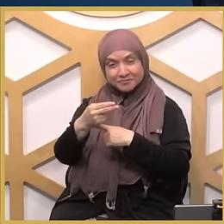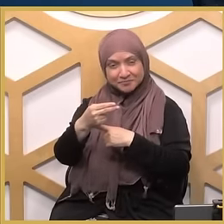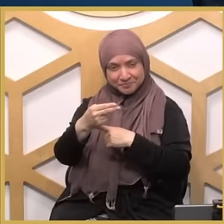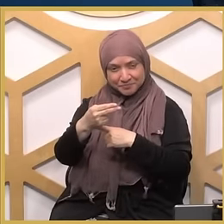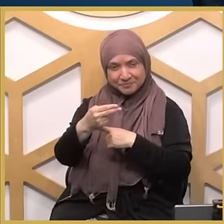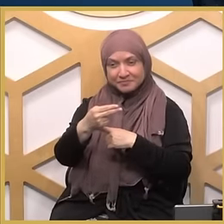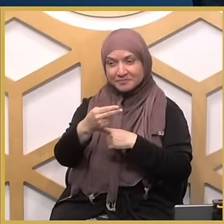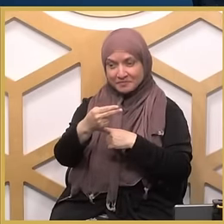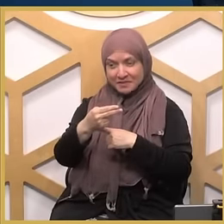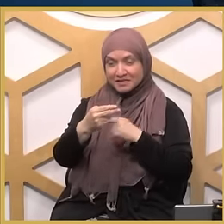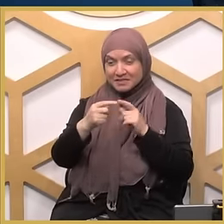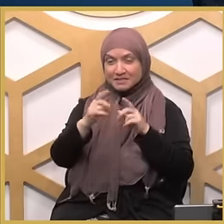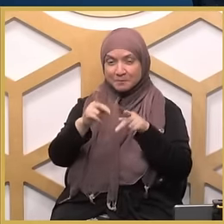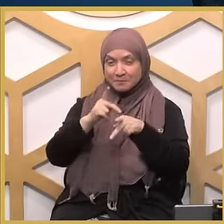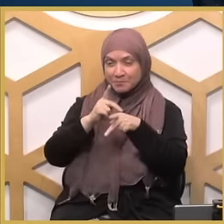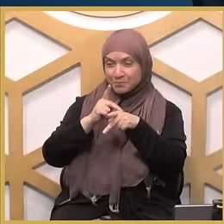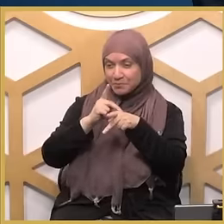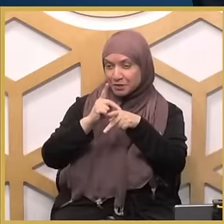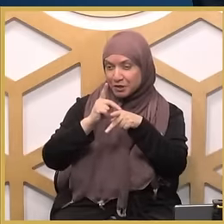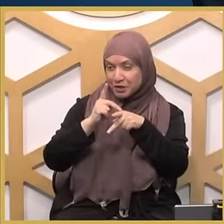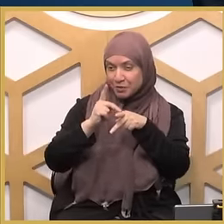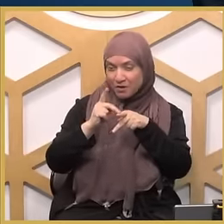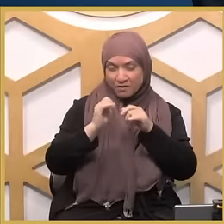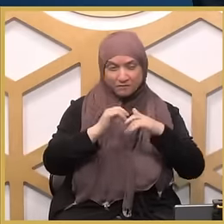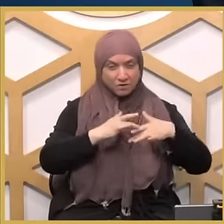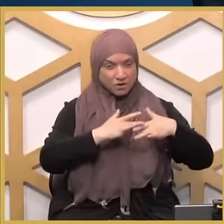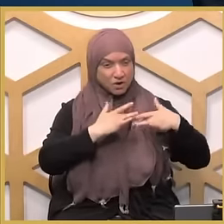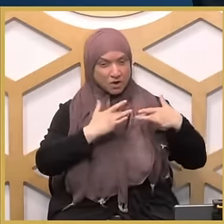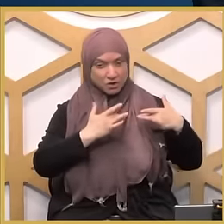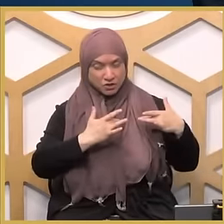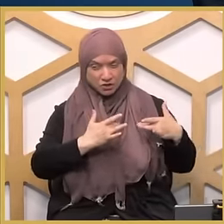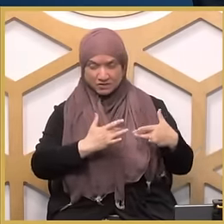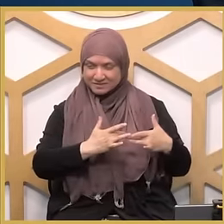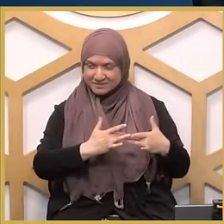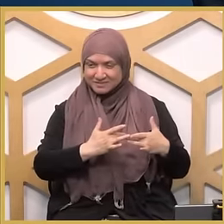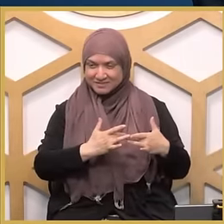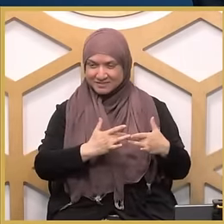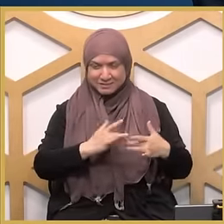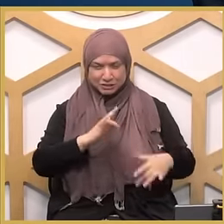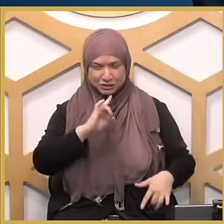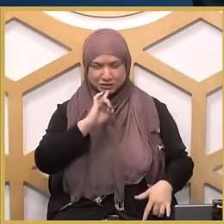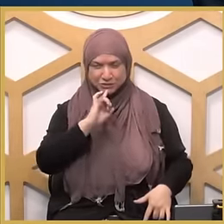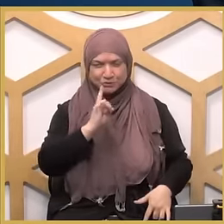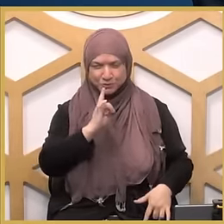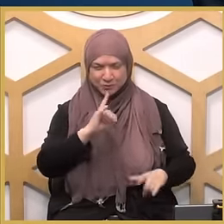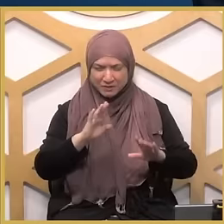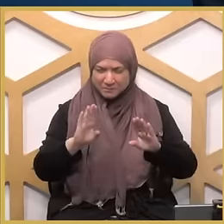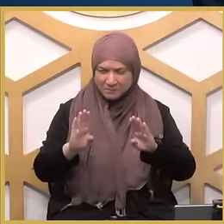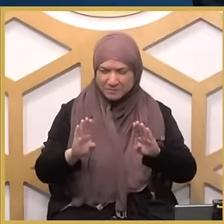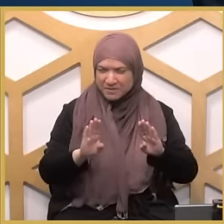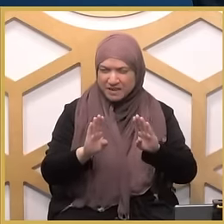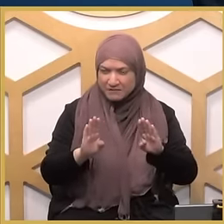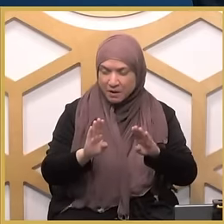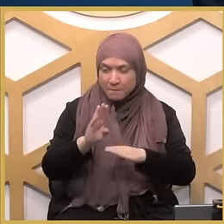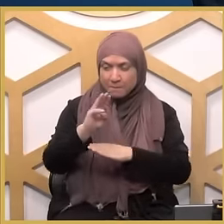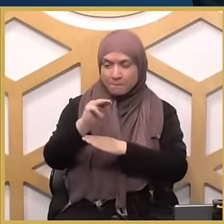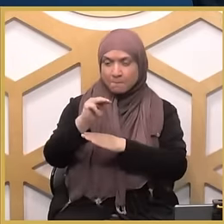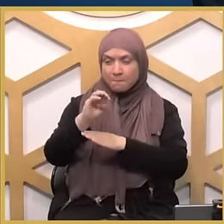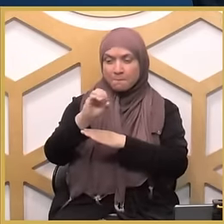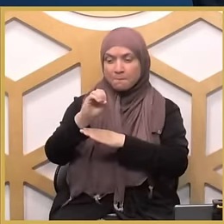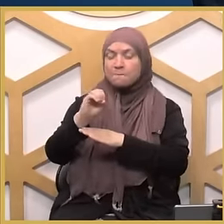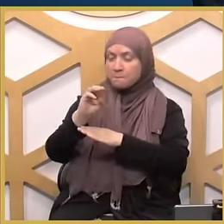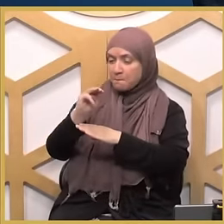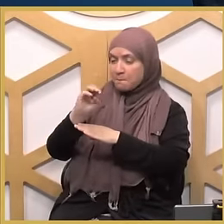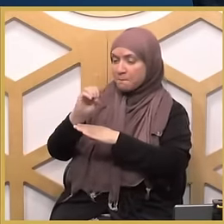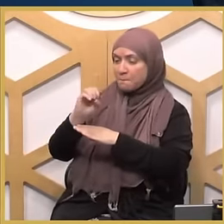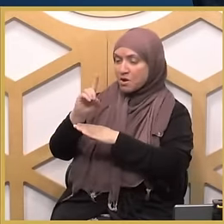modesty, how you act with people, how you act with Allah subhanahu wa ta'ala, with the opposite gender, and so on. And obviously, we differentiate between haya,